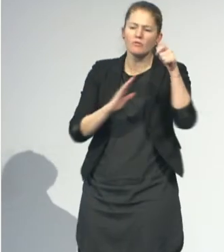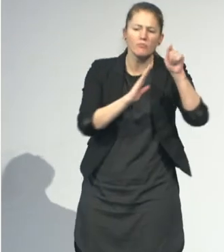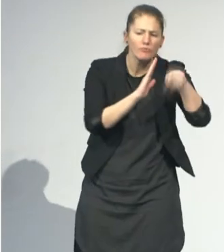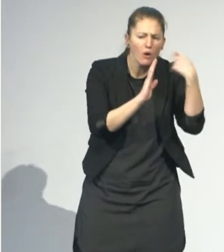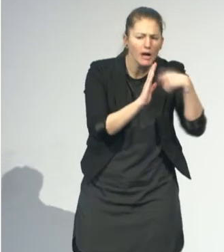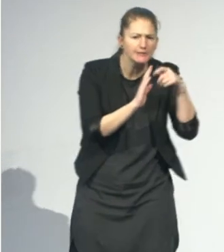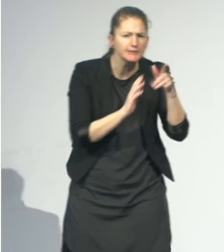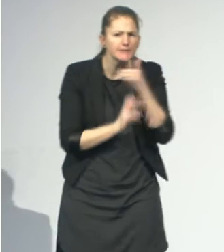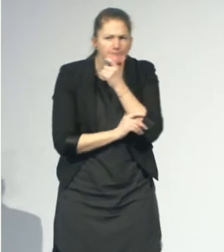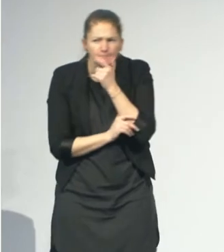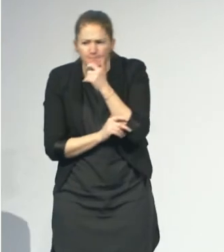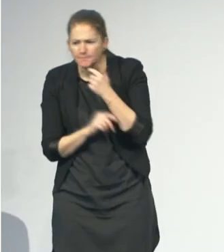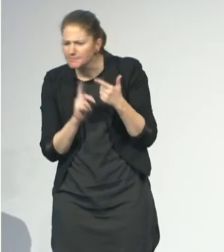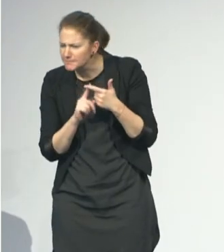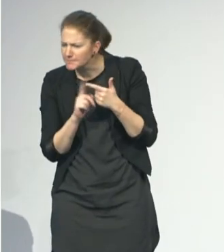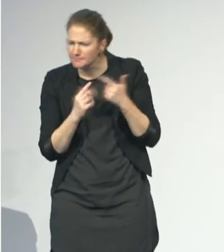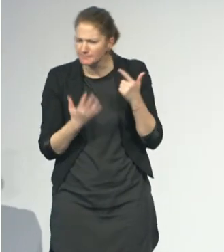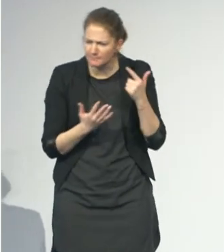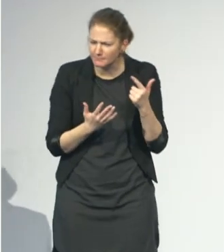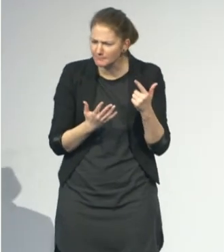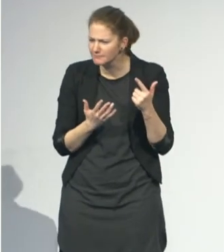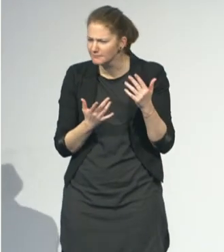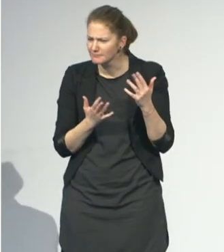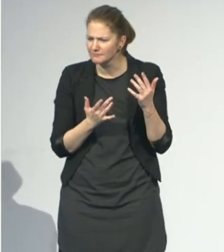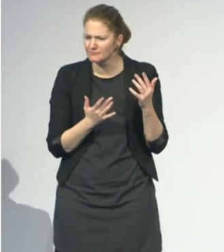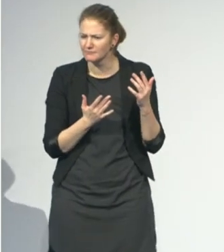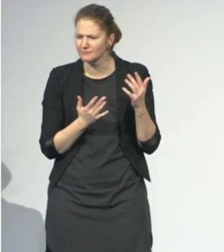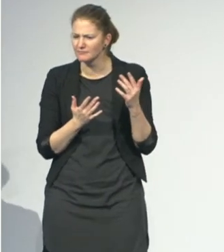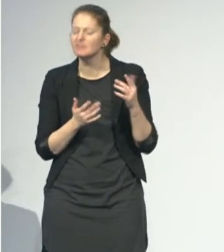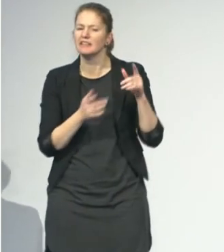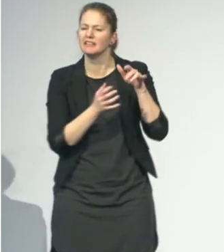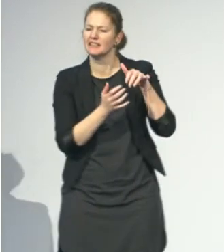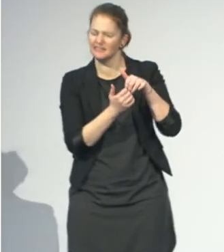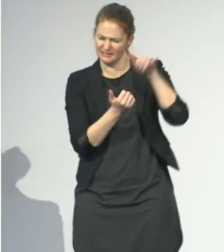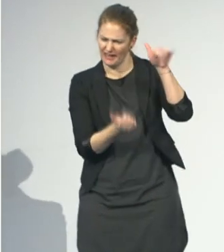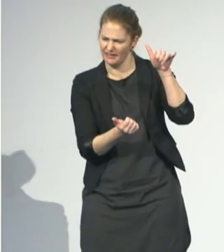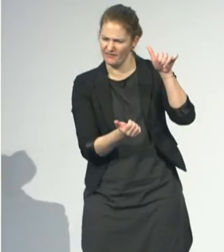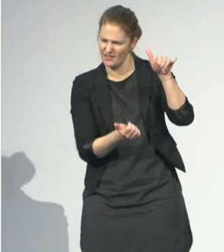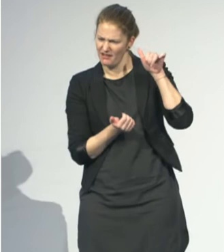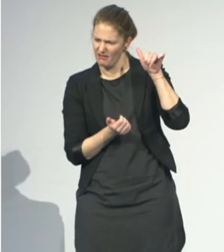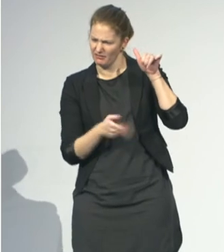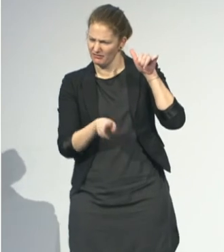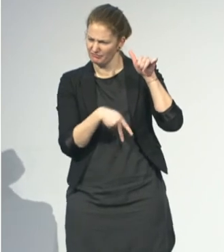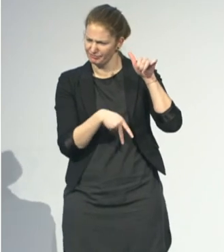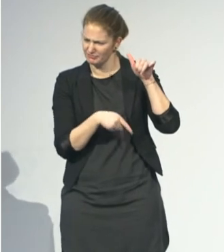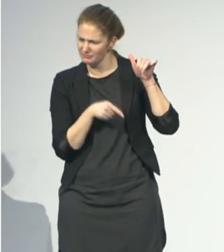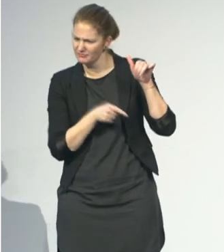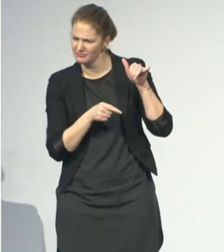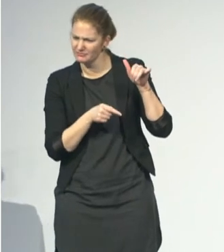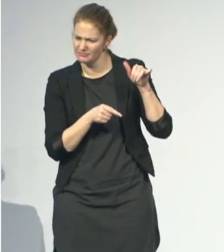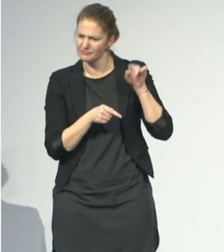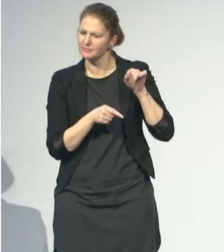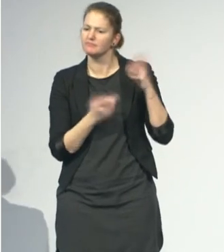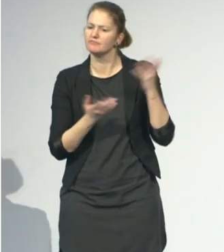a B-Qual certification, that it was a certification for the companies. Yep. It is not only a